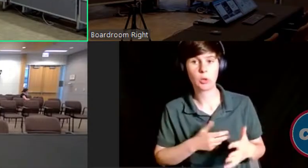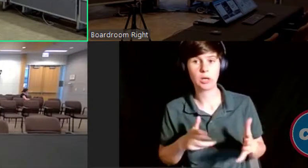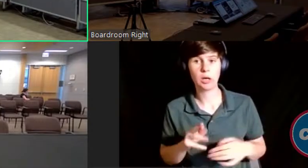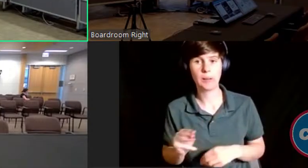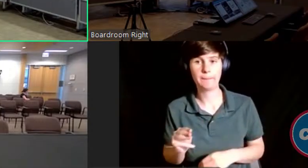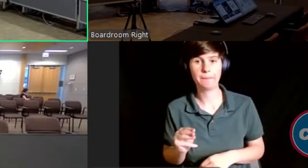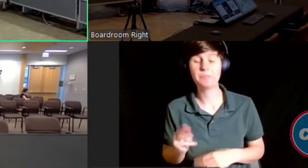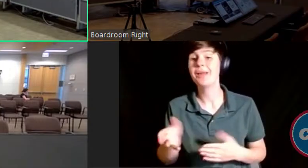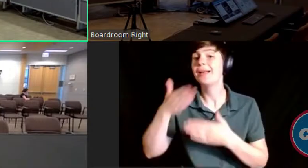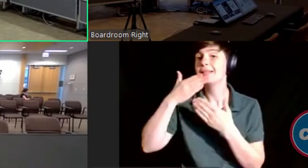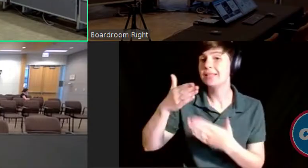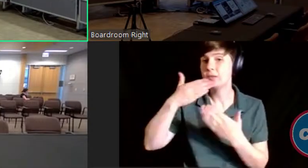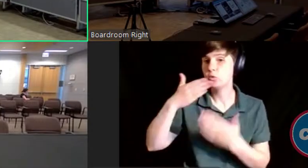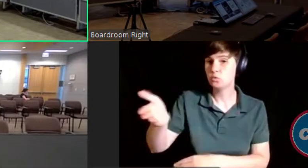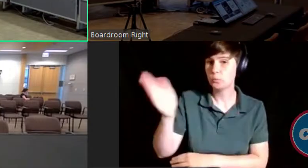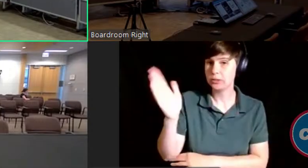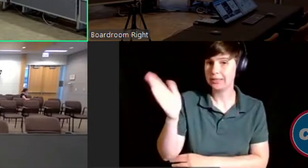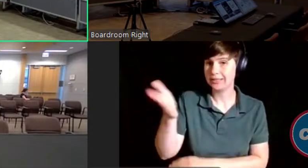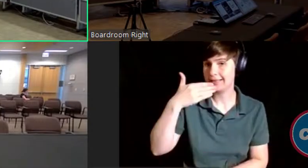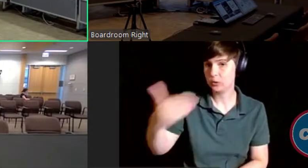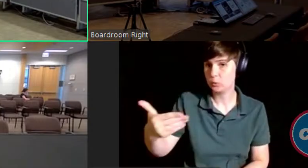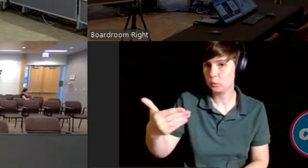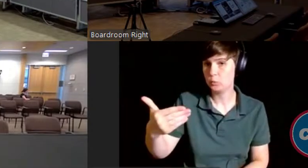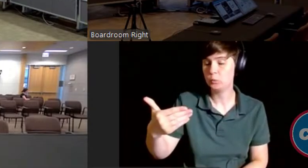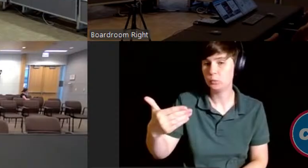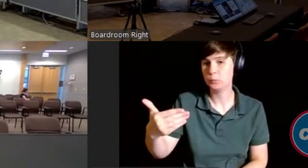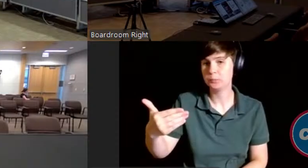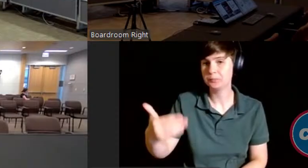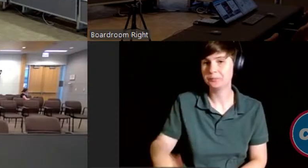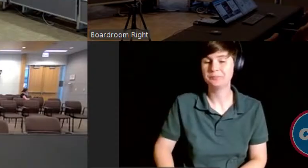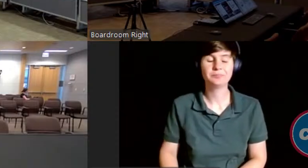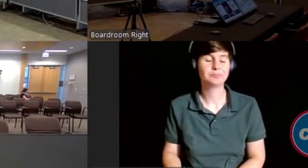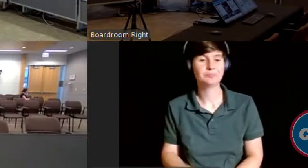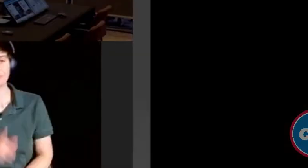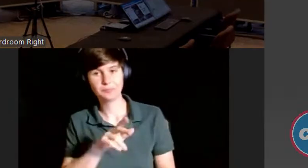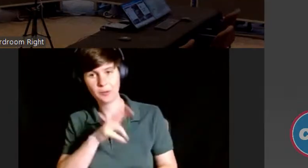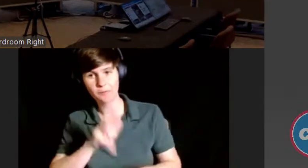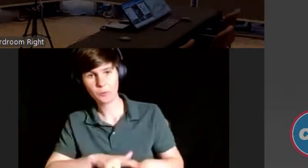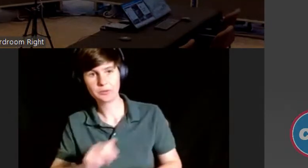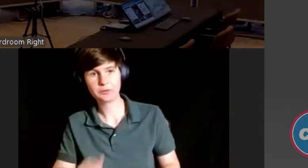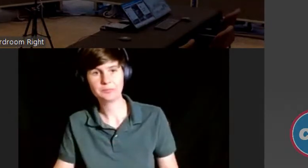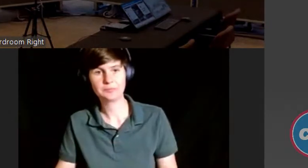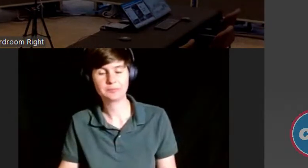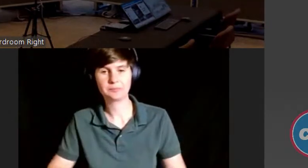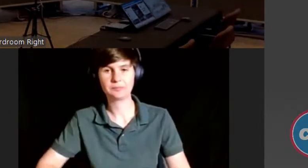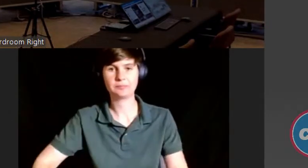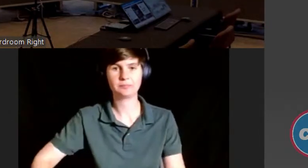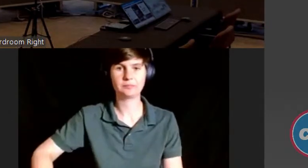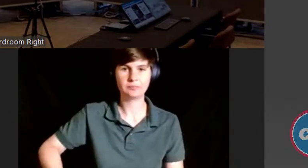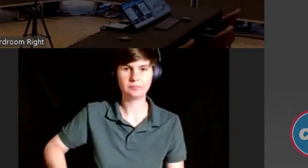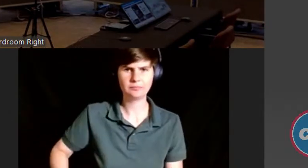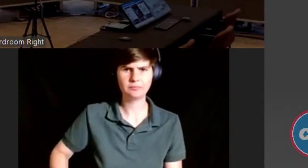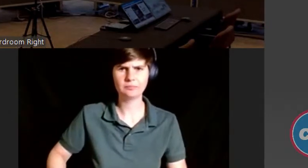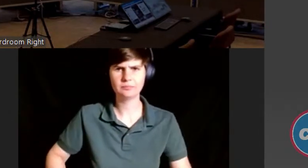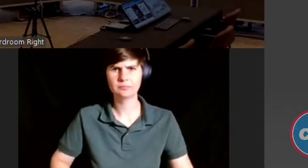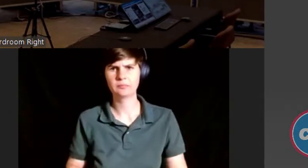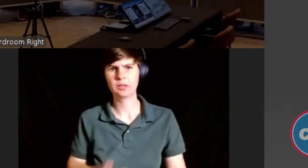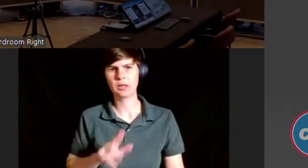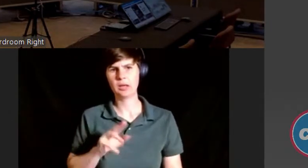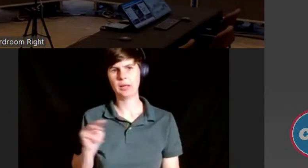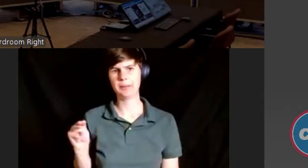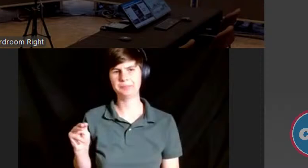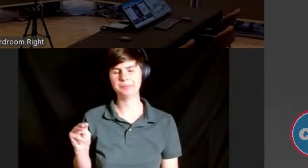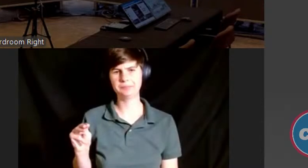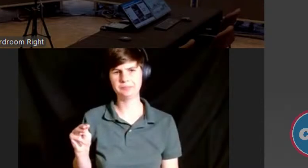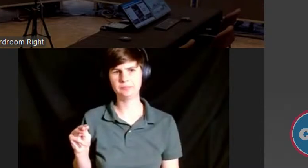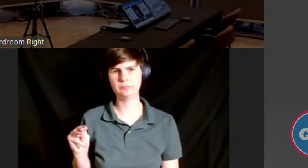thank you for presenting. Really of course. appreciate it. Happy to be here. All right. And with that,